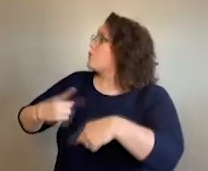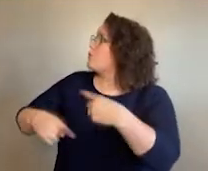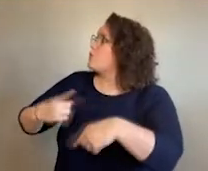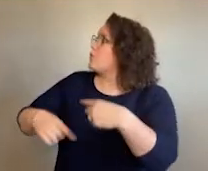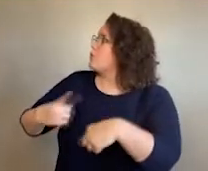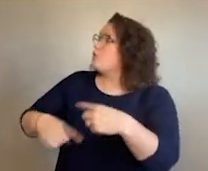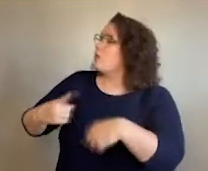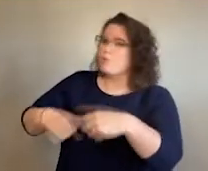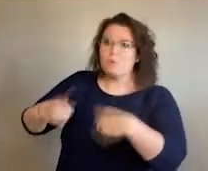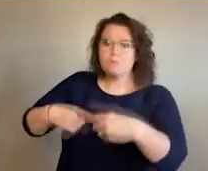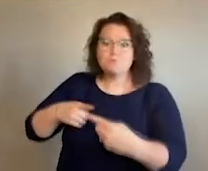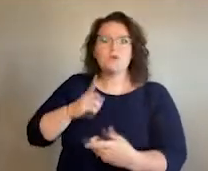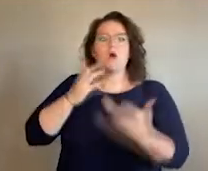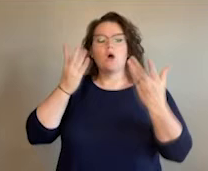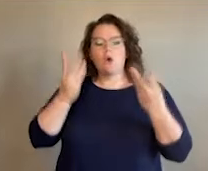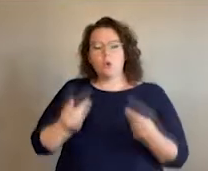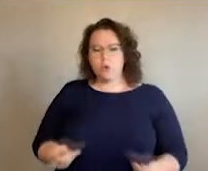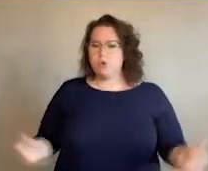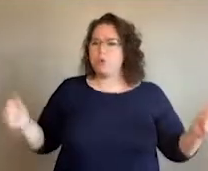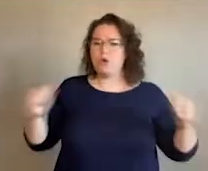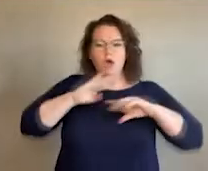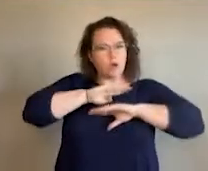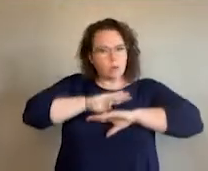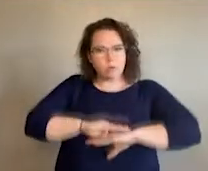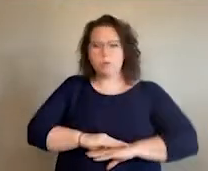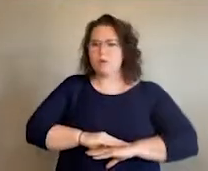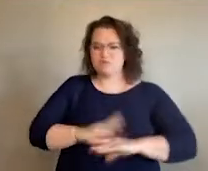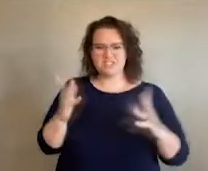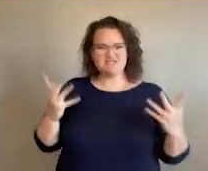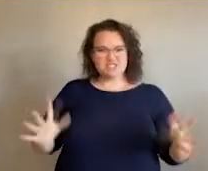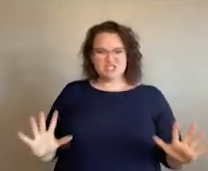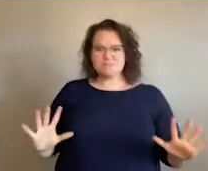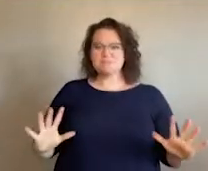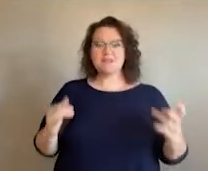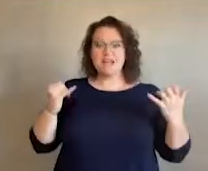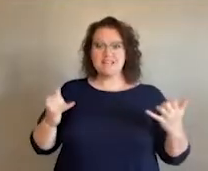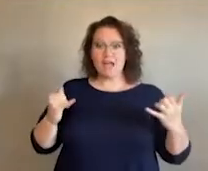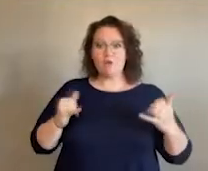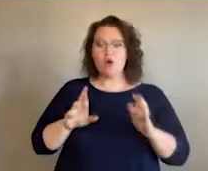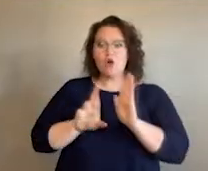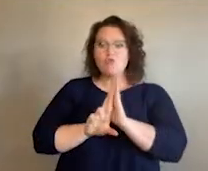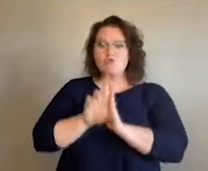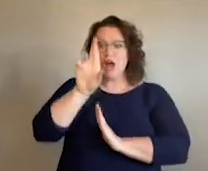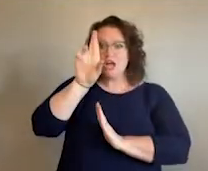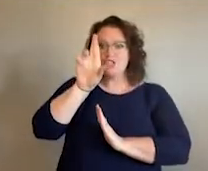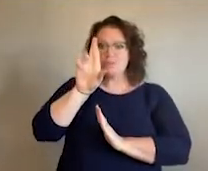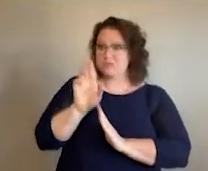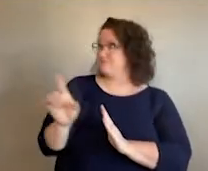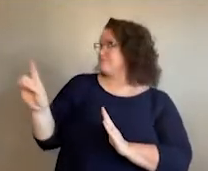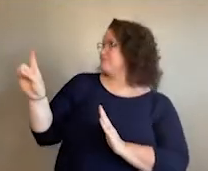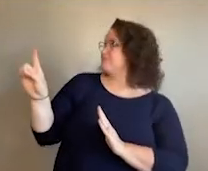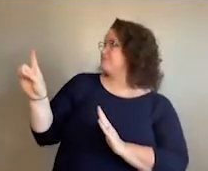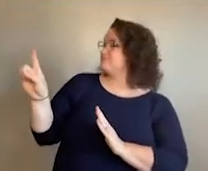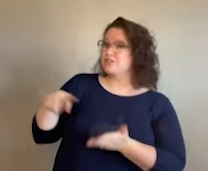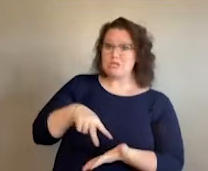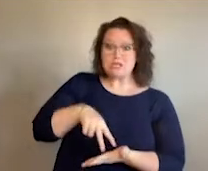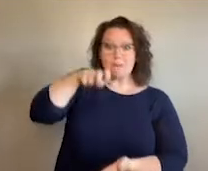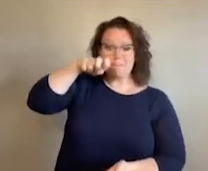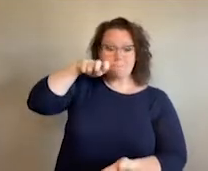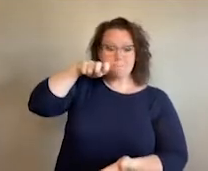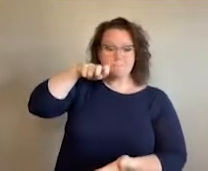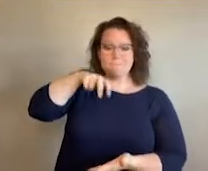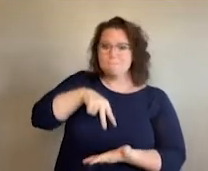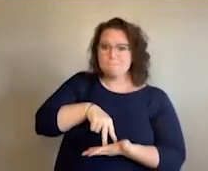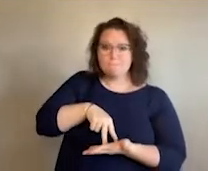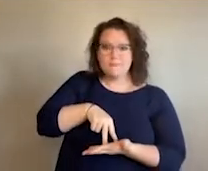roll. Roll, roll, roll, roll, roll, and fire's out. Let's do some rocket ships. Touch the ground, jump, touch